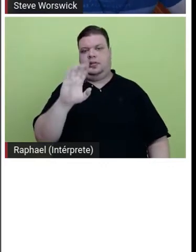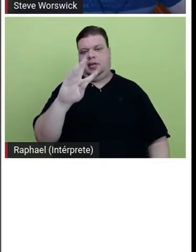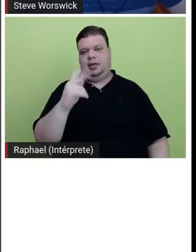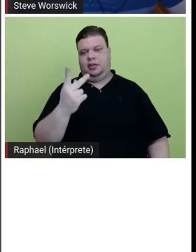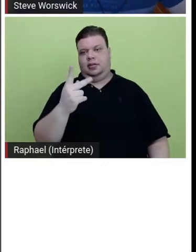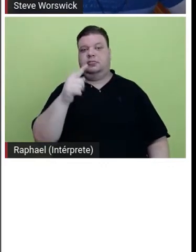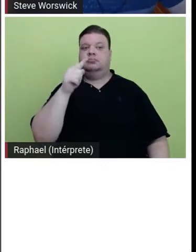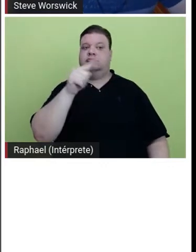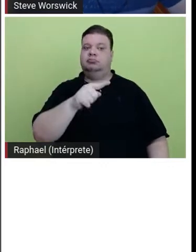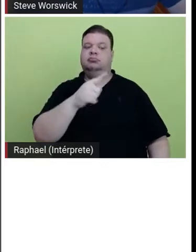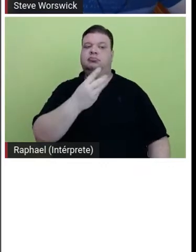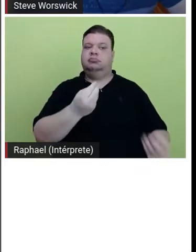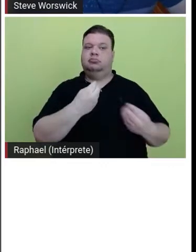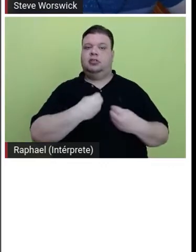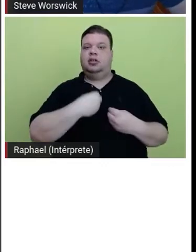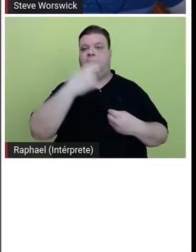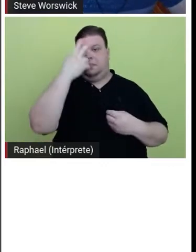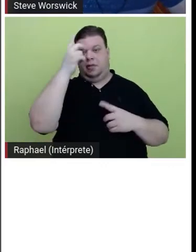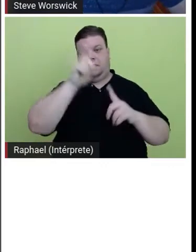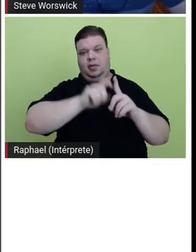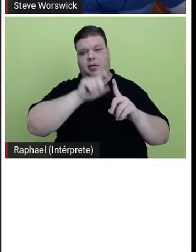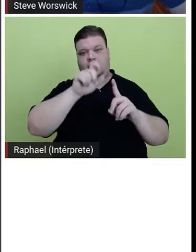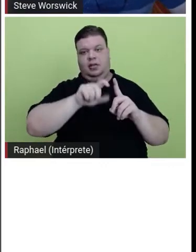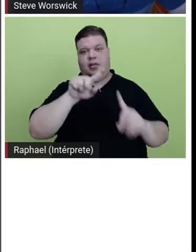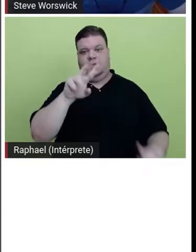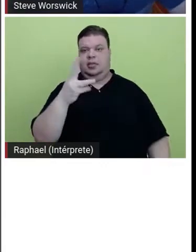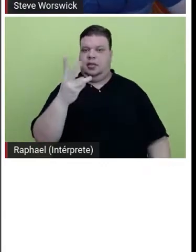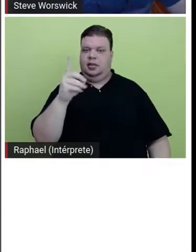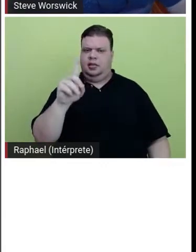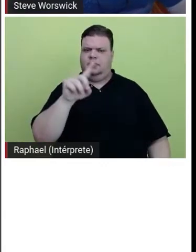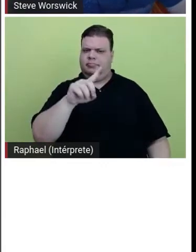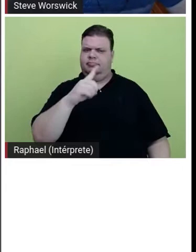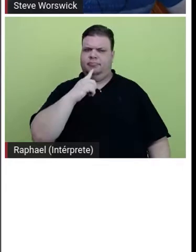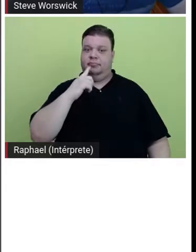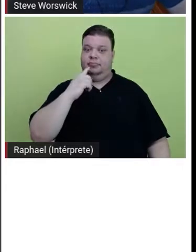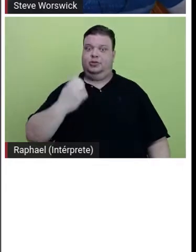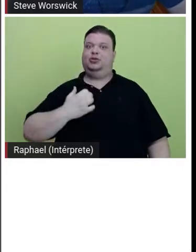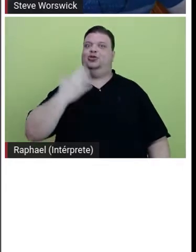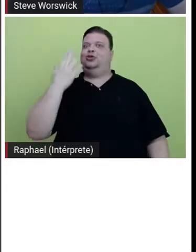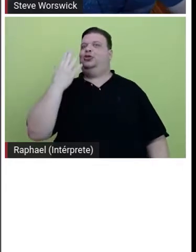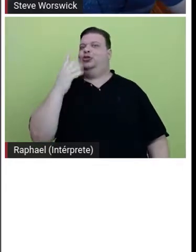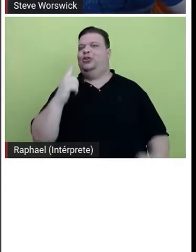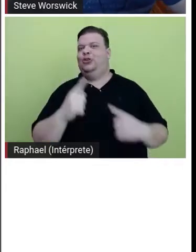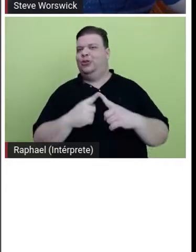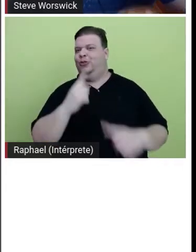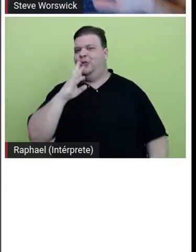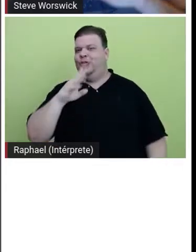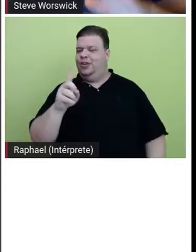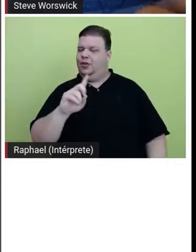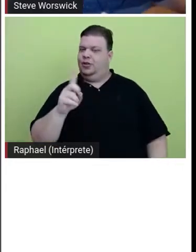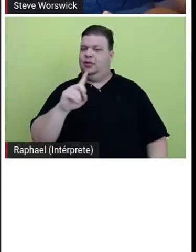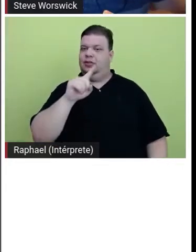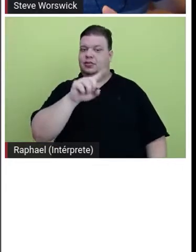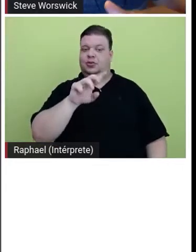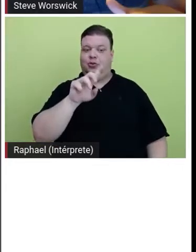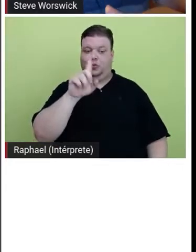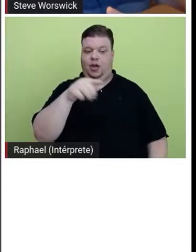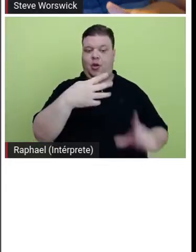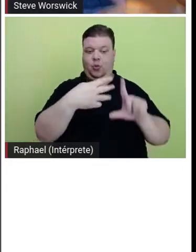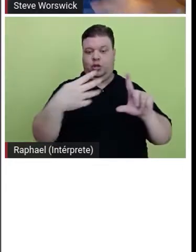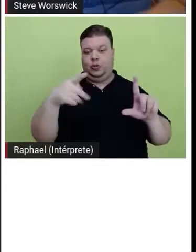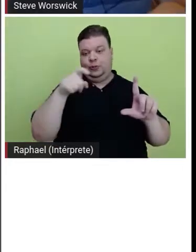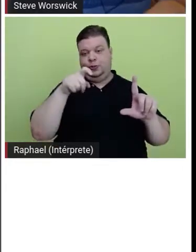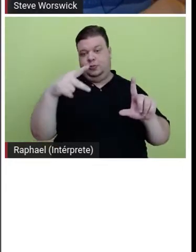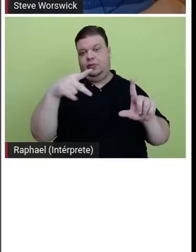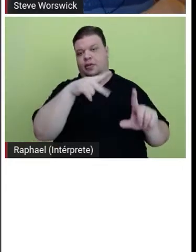Flash, which again has died. So just created another image there. Now, unfortunately, when I won the first Loebner